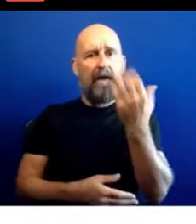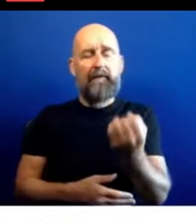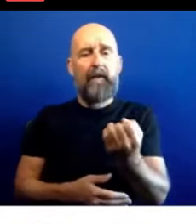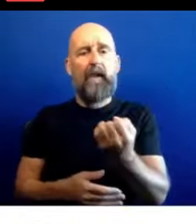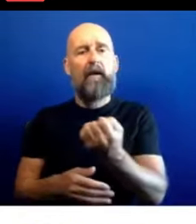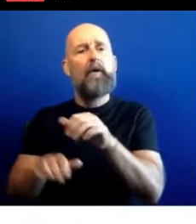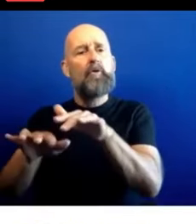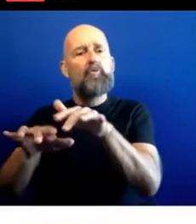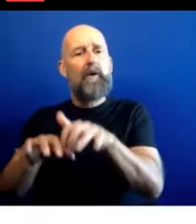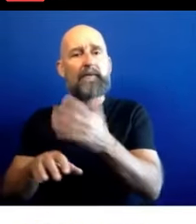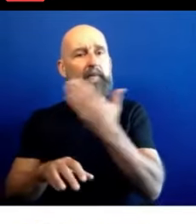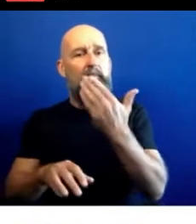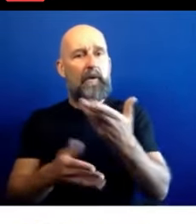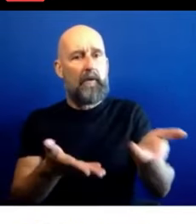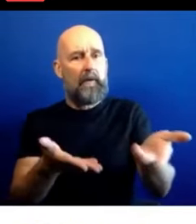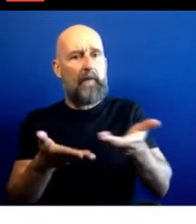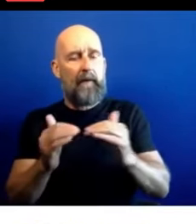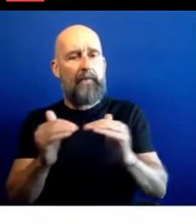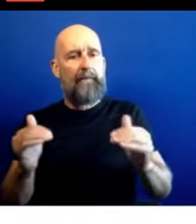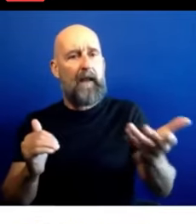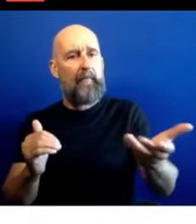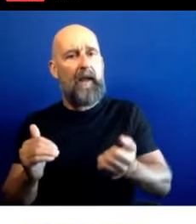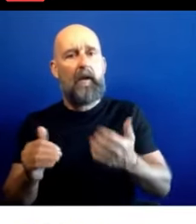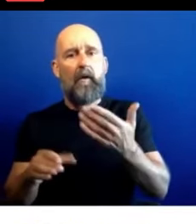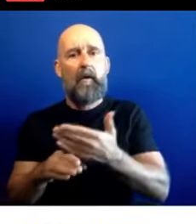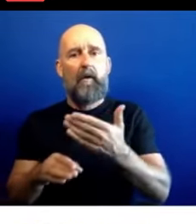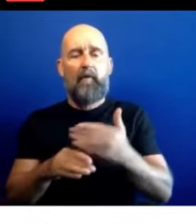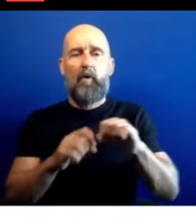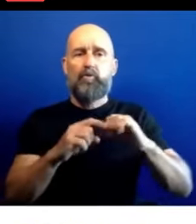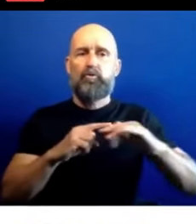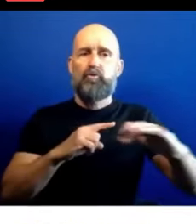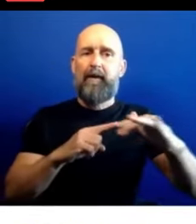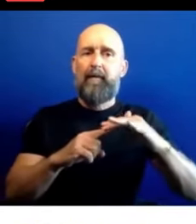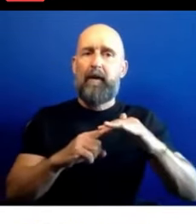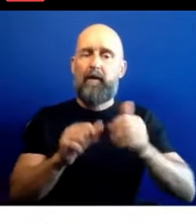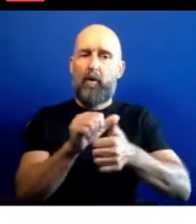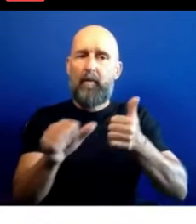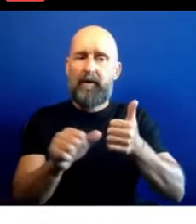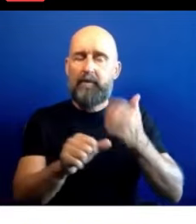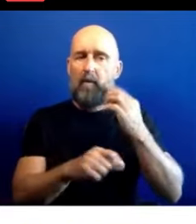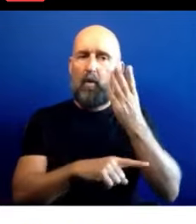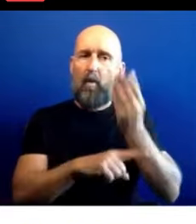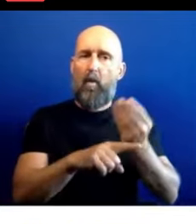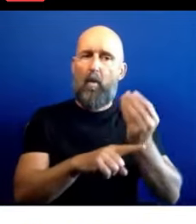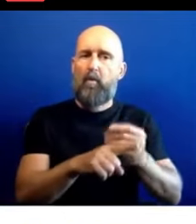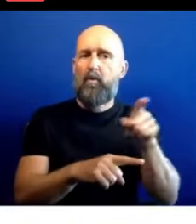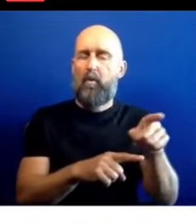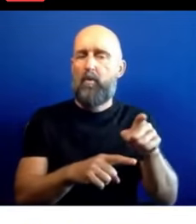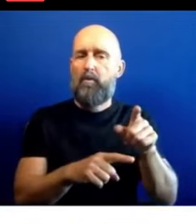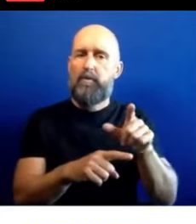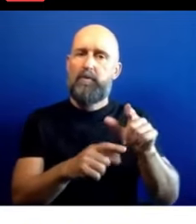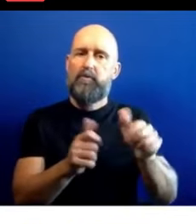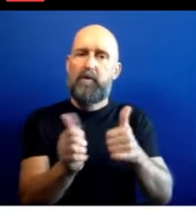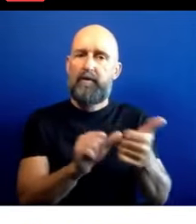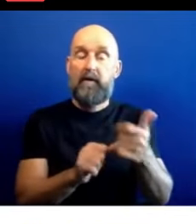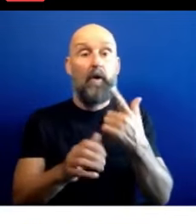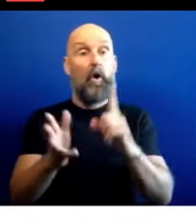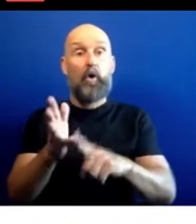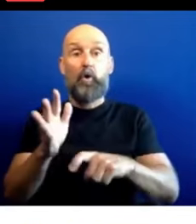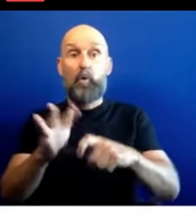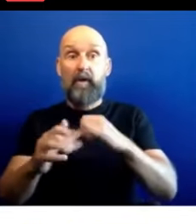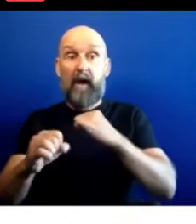not receiving fair pay when they work for streaming companies or audio services. So if one of our members works with a UK broadcaster,